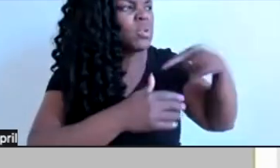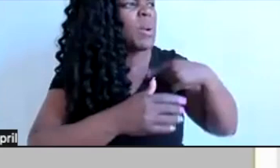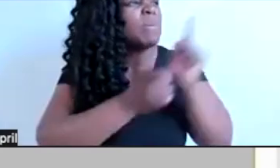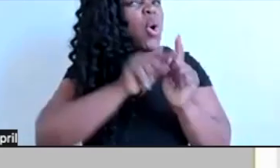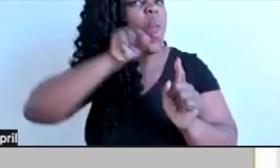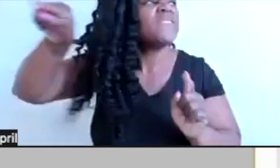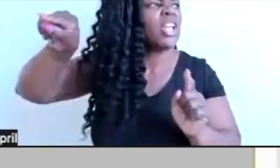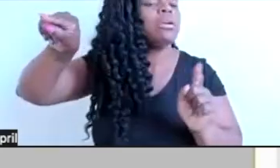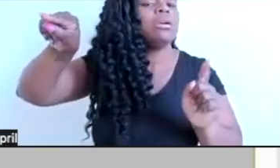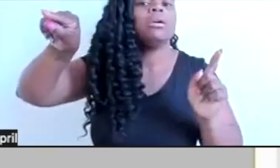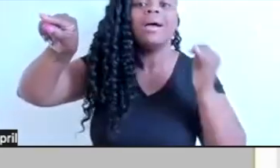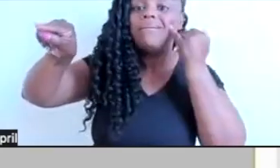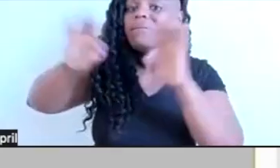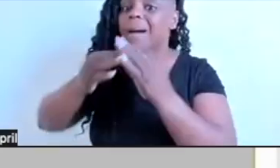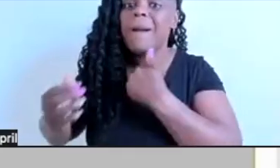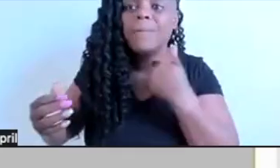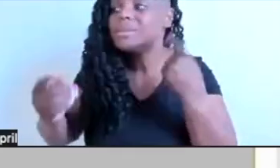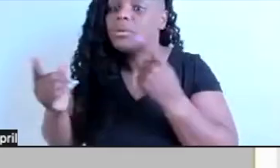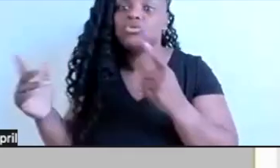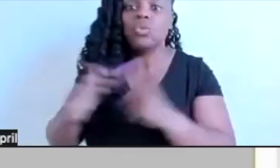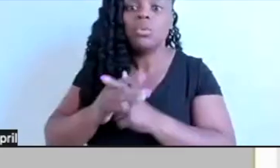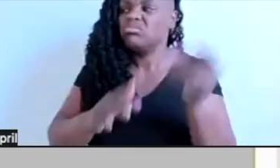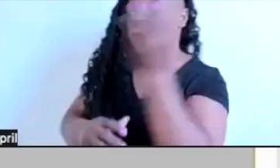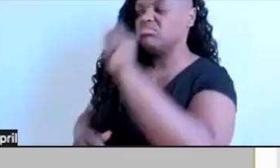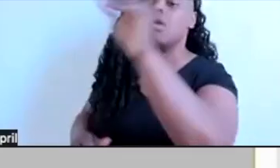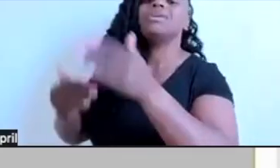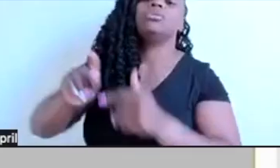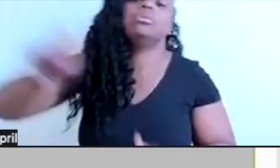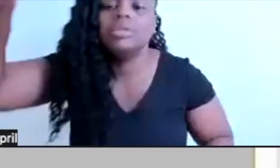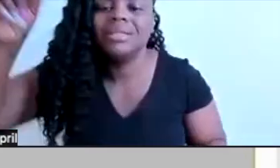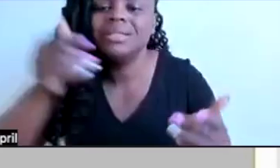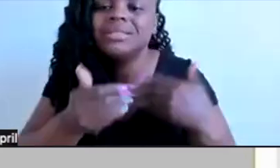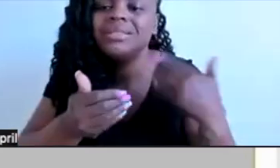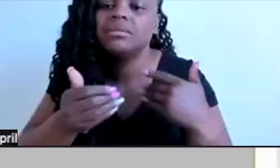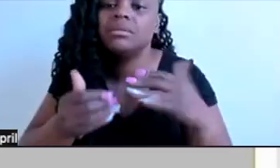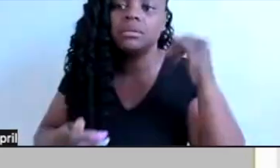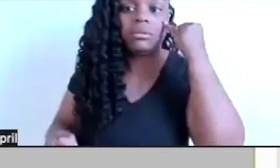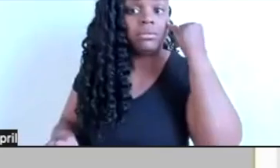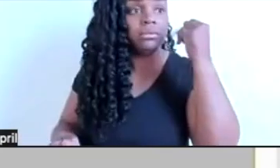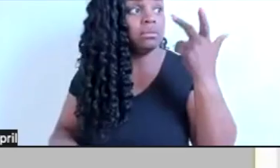Sometimes people are afraid to stay indoors after an earthquake because of aftershocks or